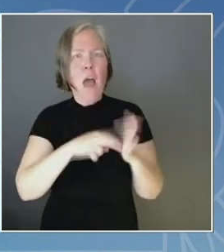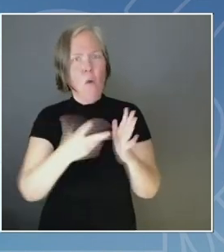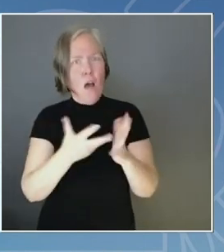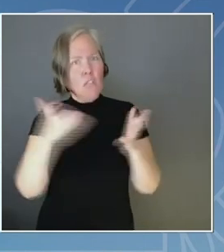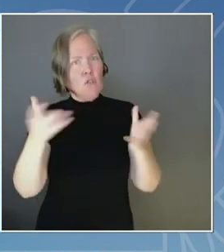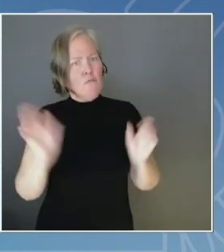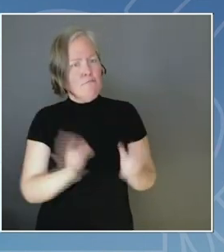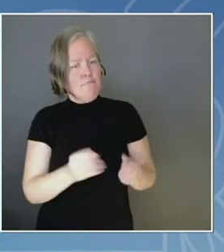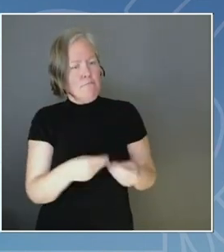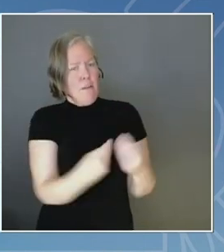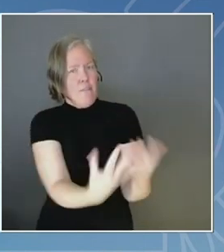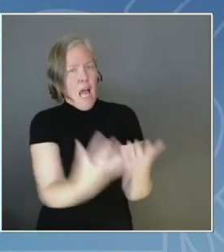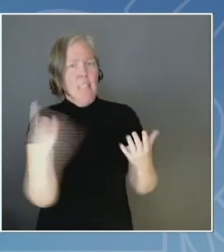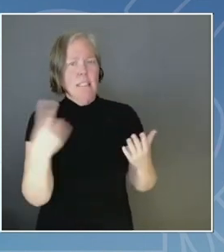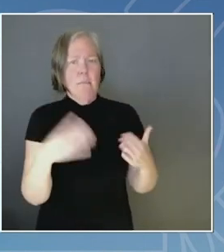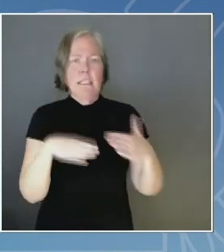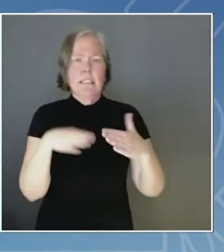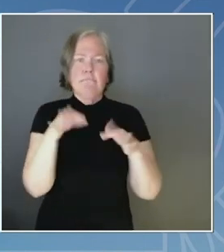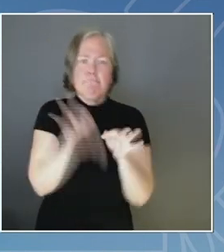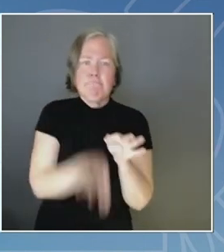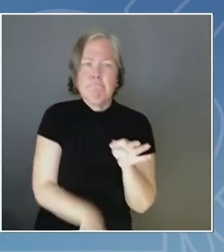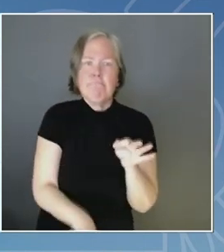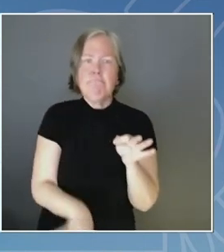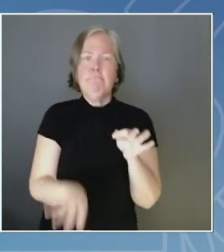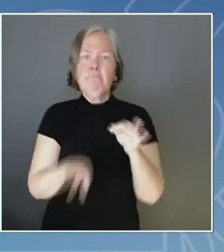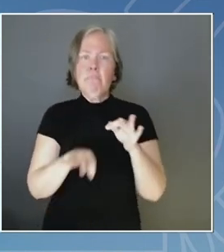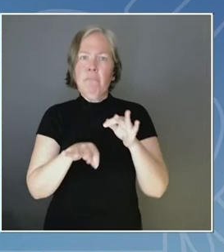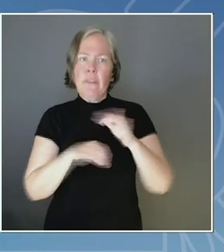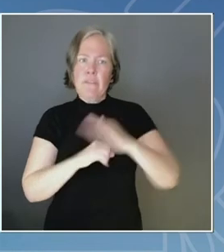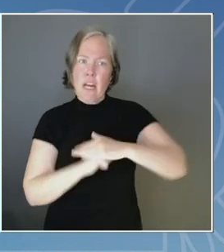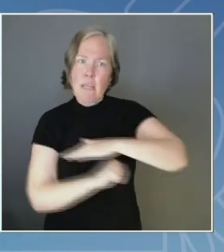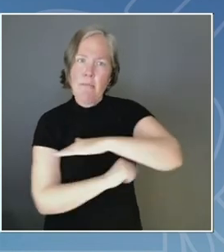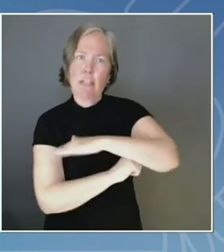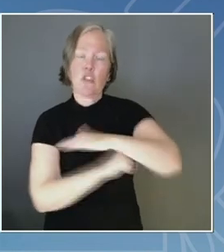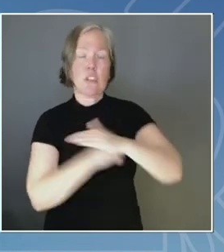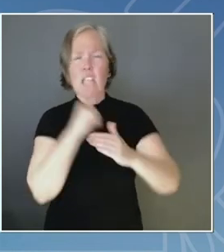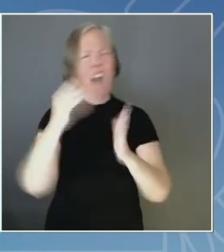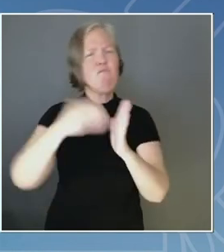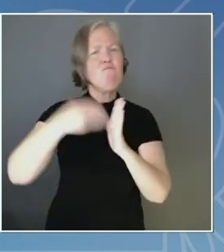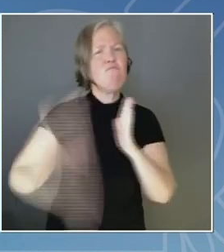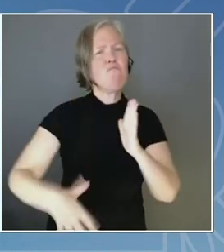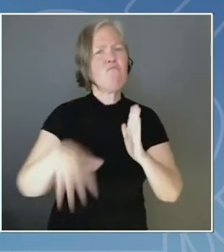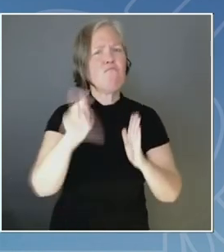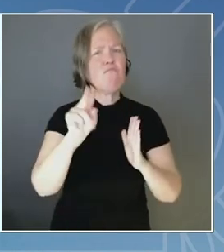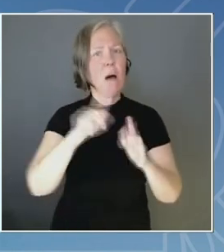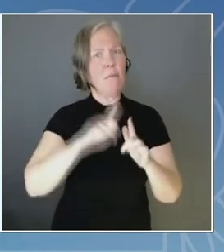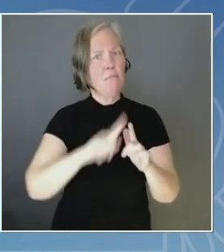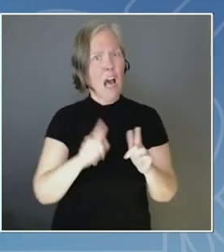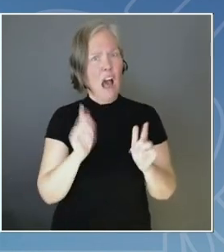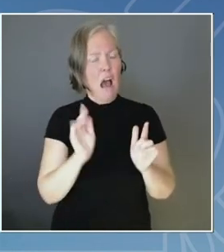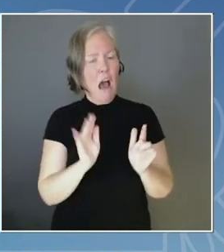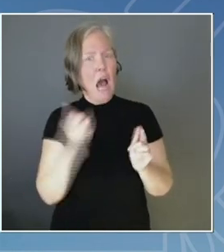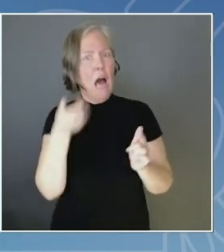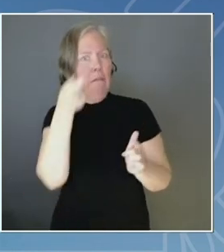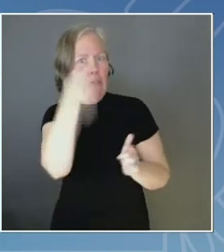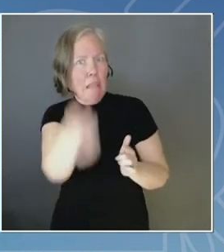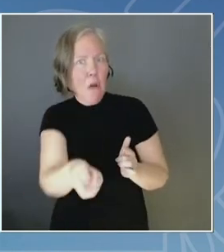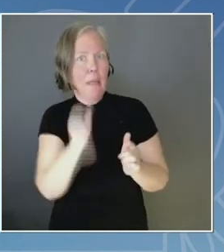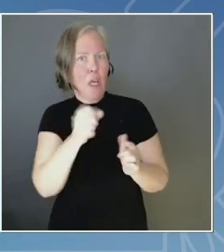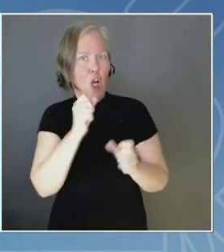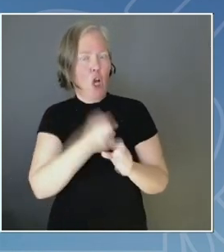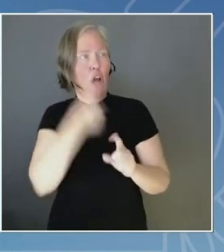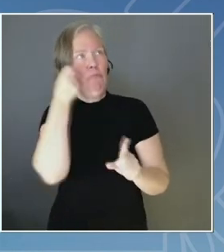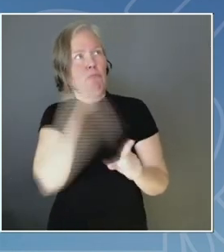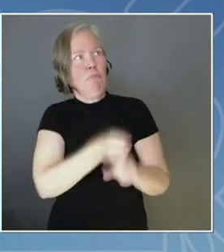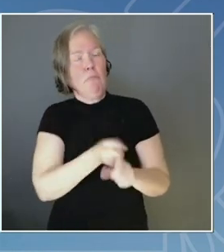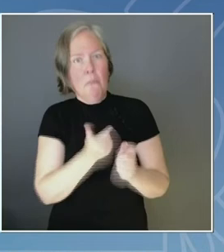fundamentals that doesn't cost a whole lot, but people, it will make people's life a big difference as